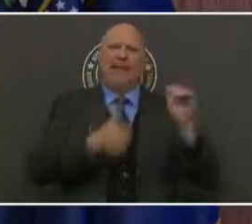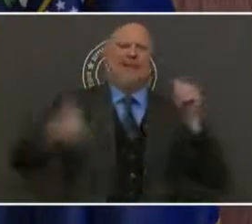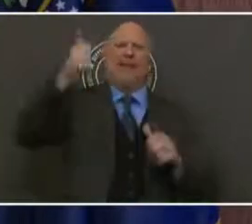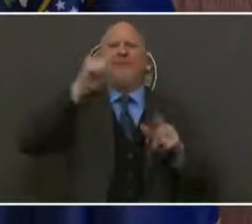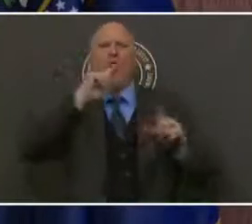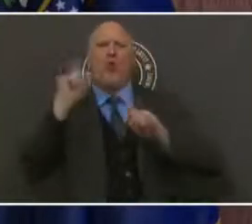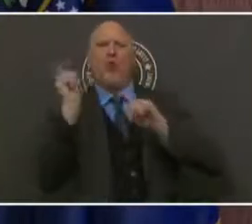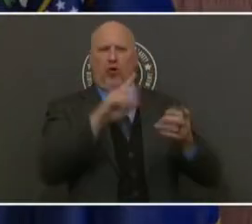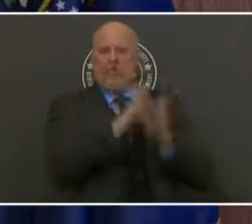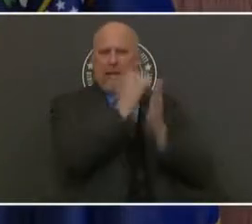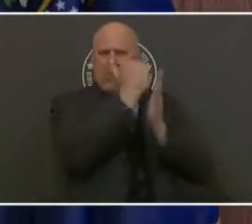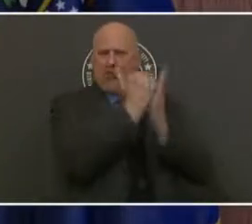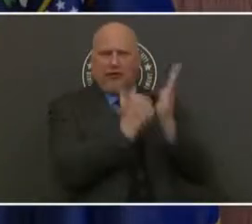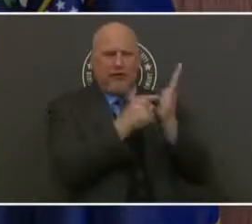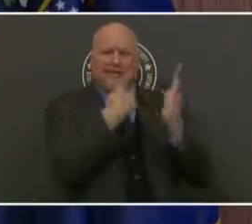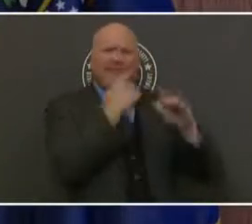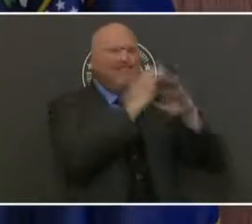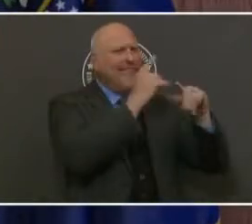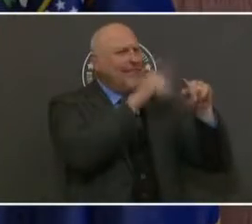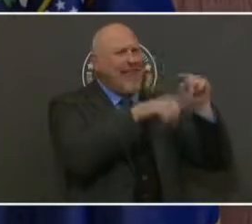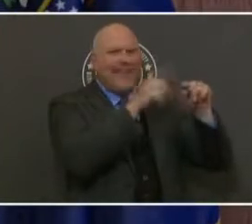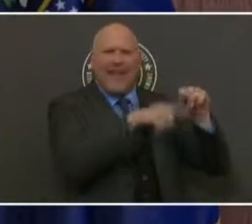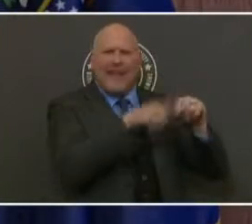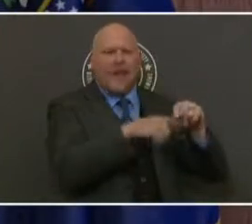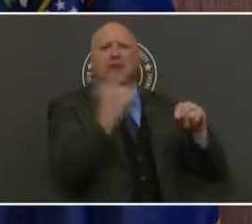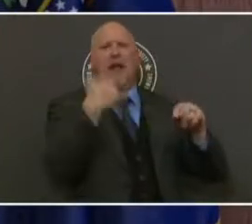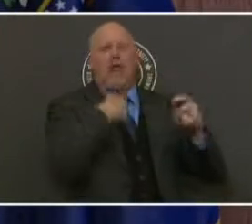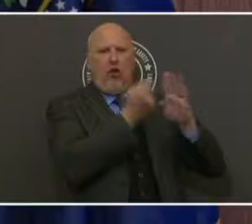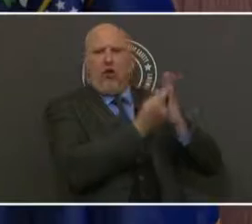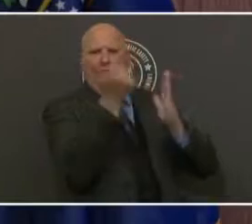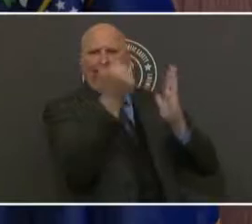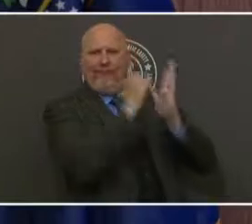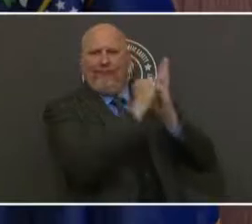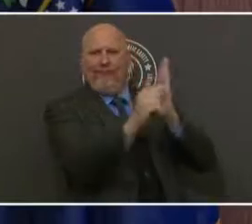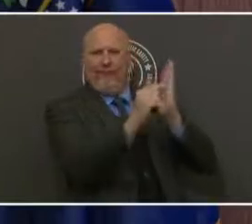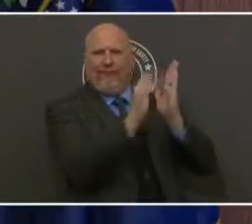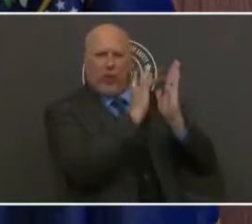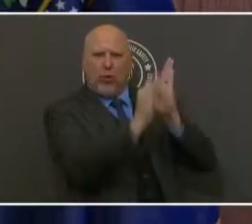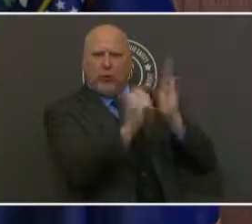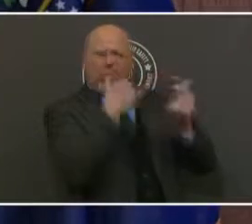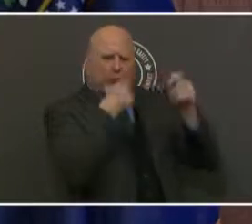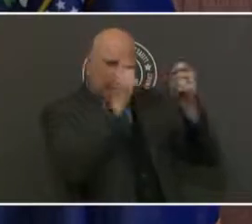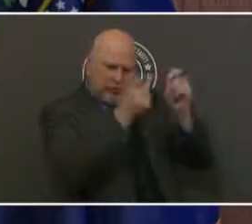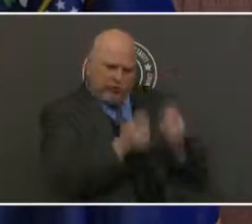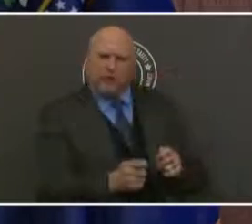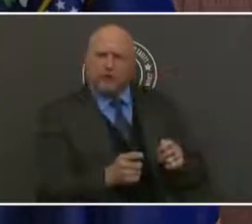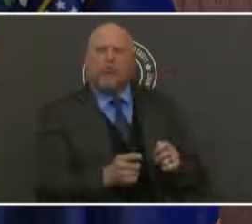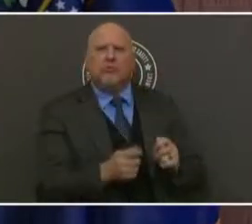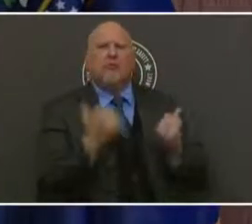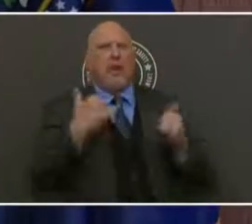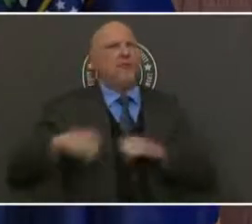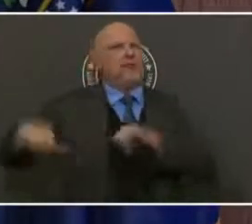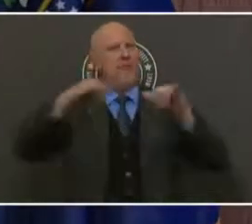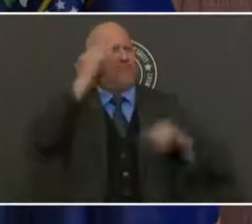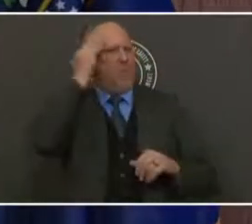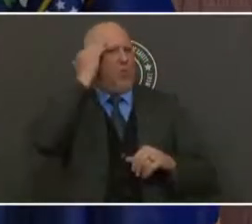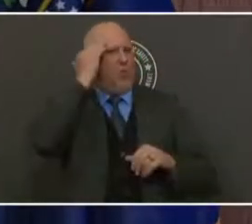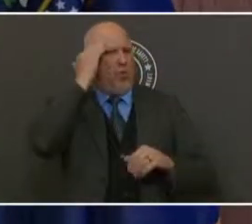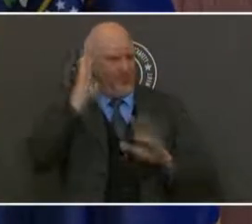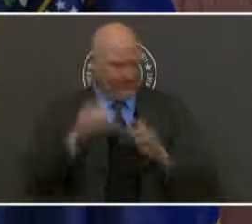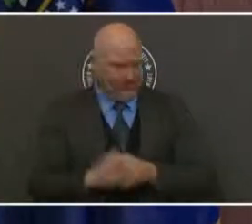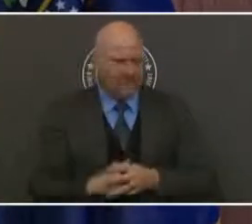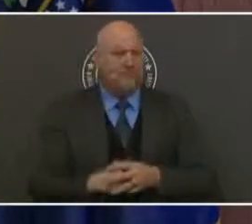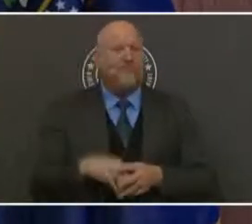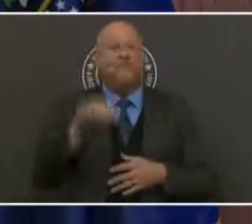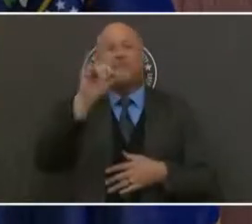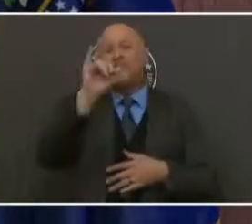any symptoms from their COVID infection, and once they've been released from their quarantine